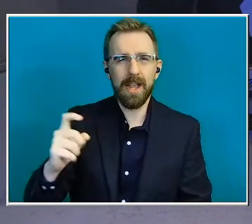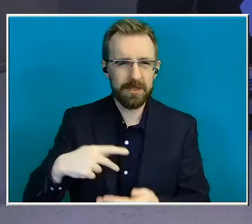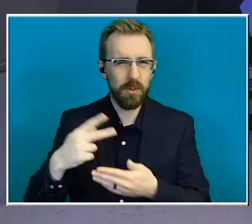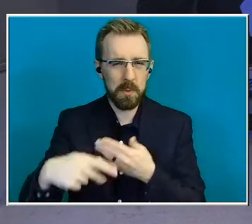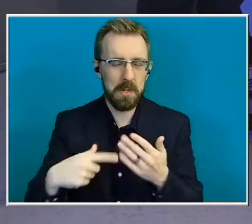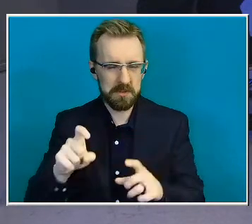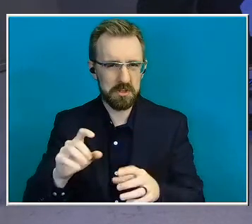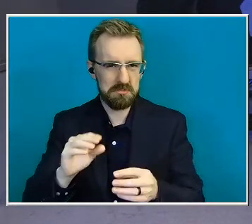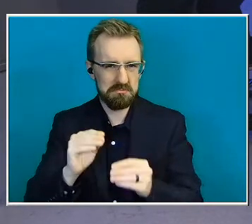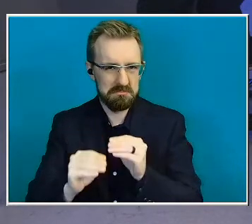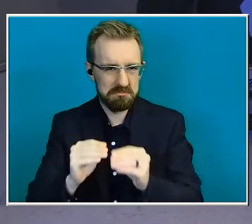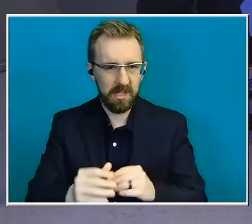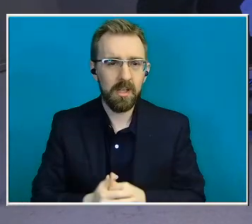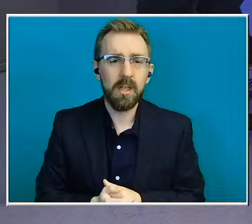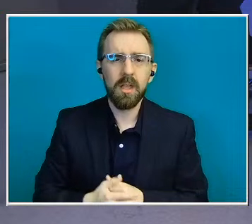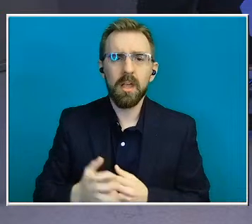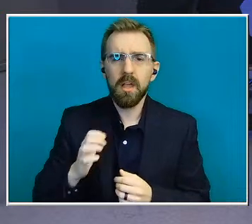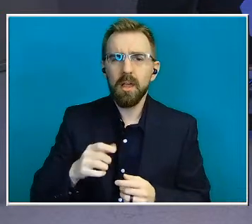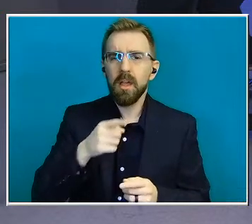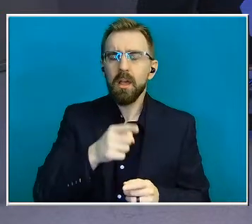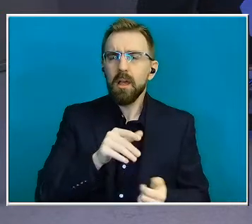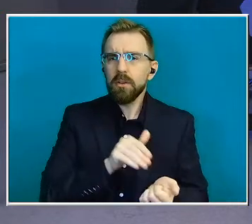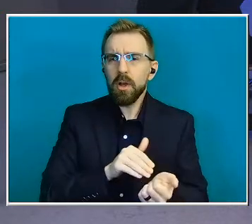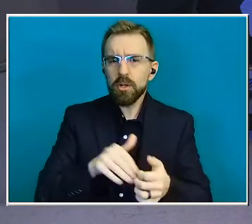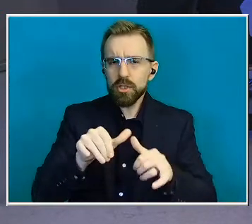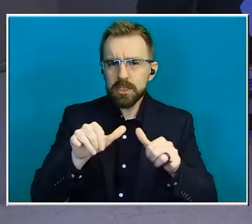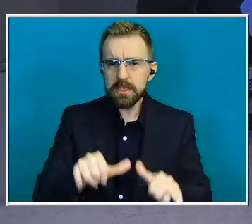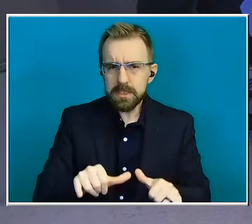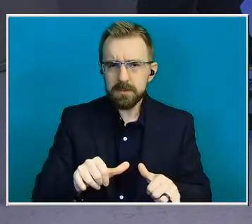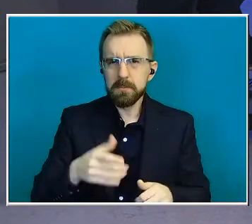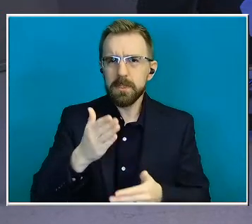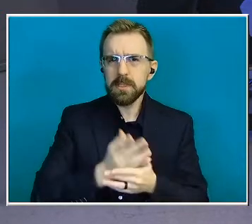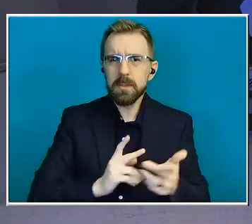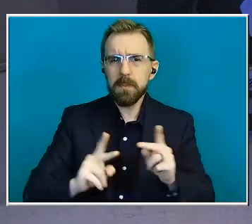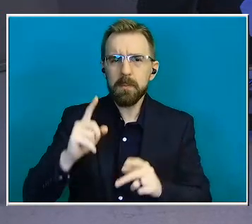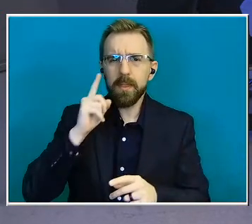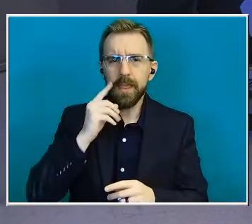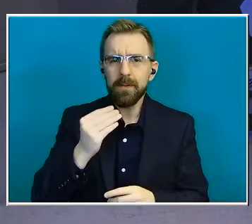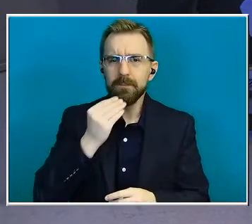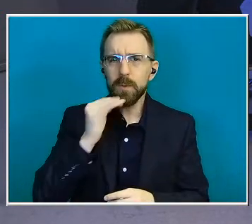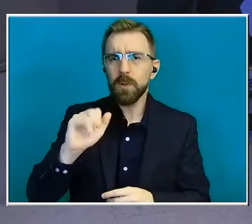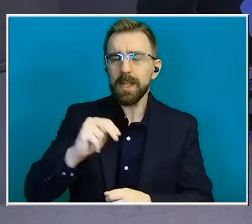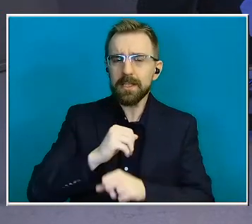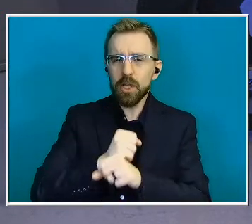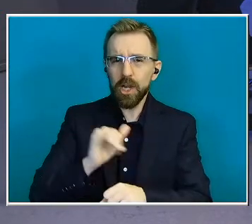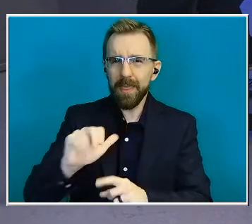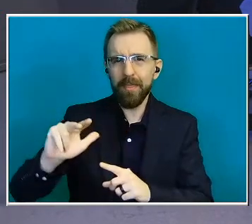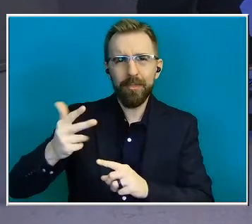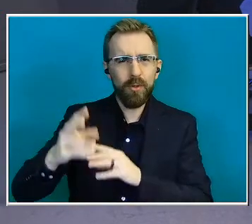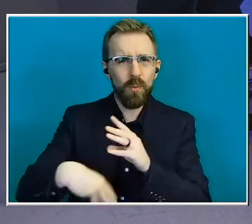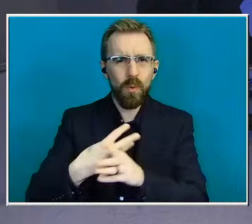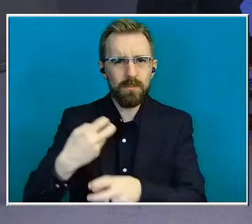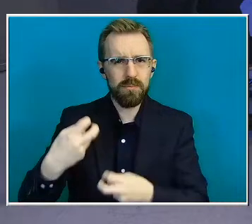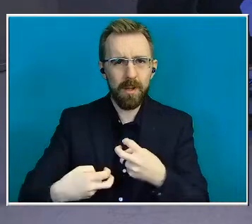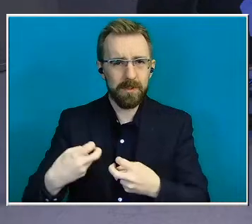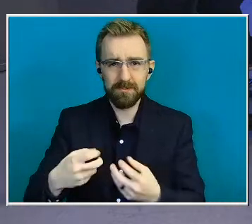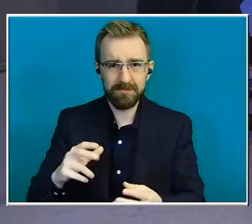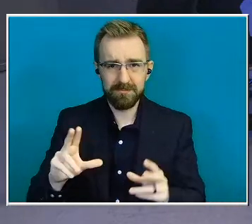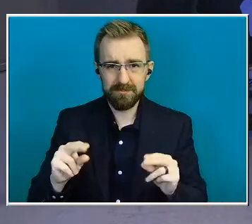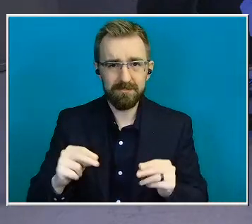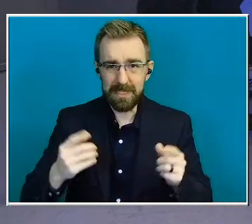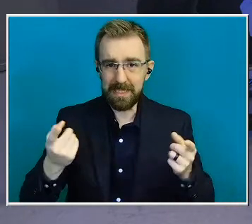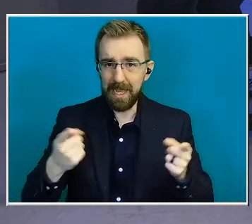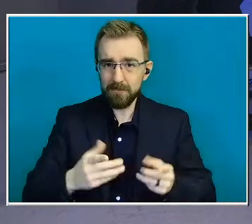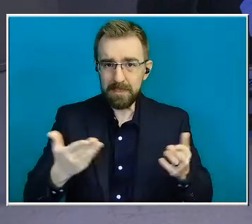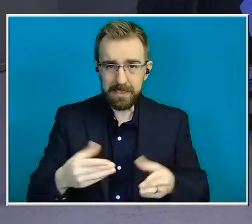to talk a little bit about that. So some people think food insecurity is a third world problem. That's not true. It's a problem right here in the United States of America